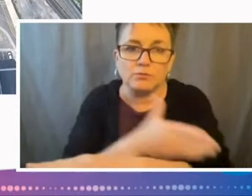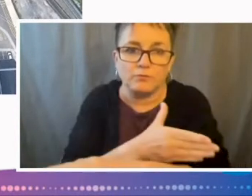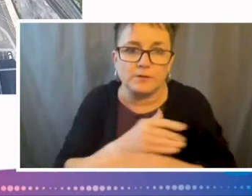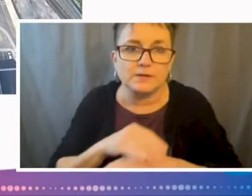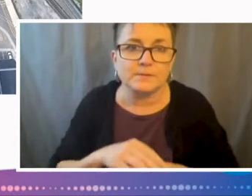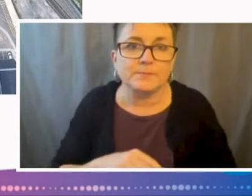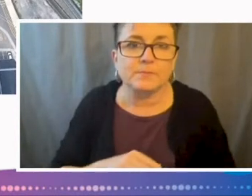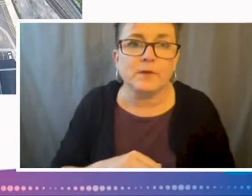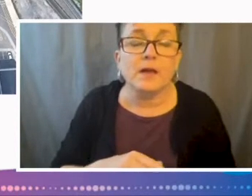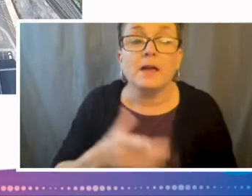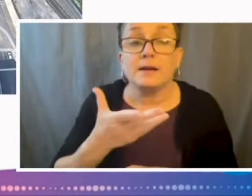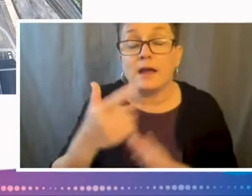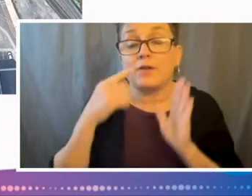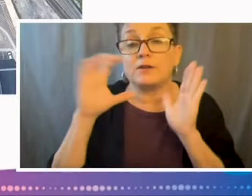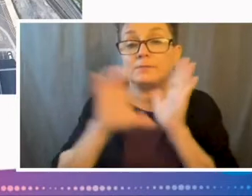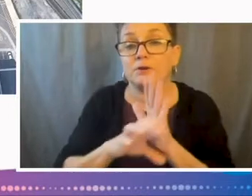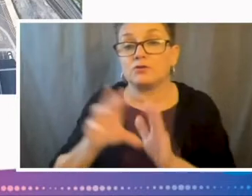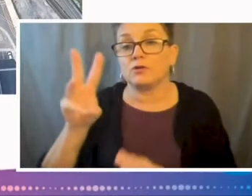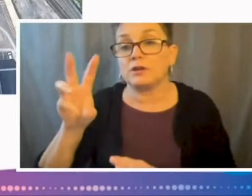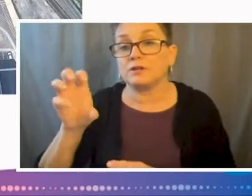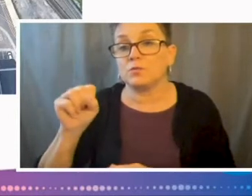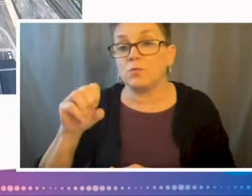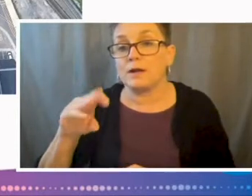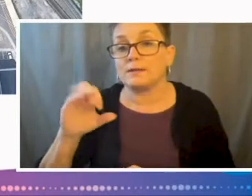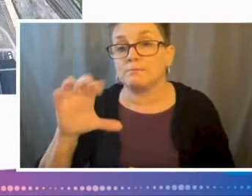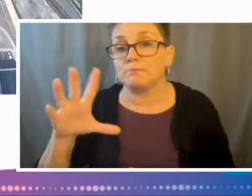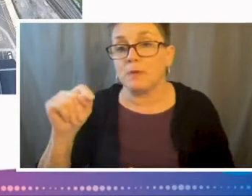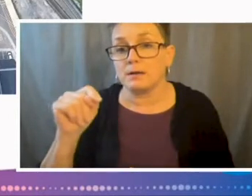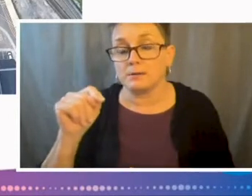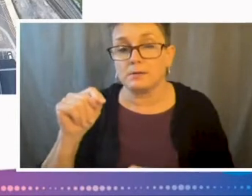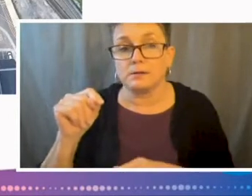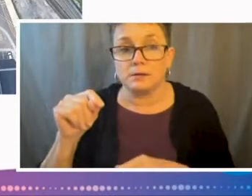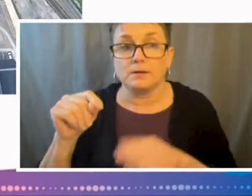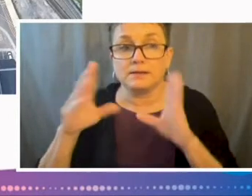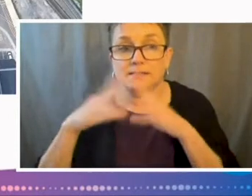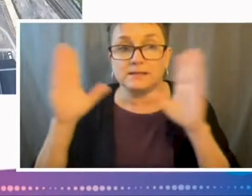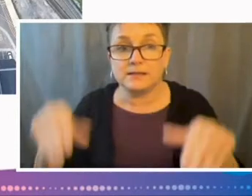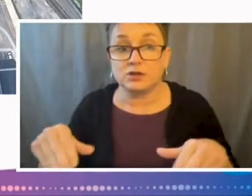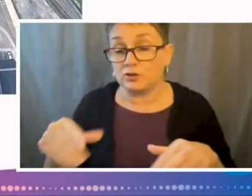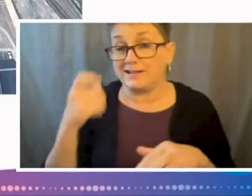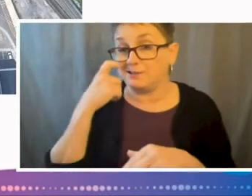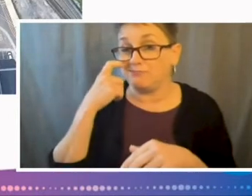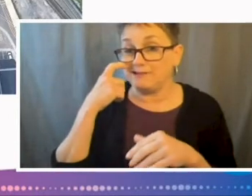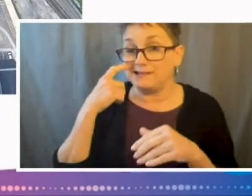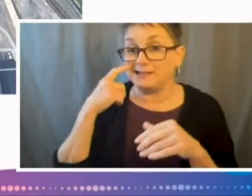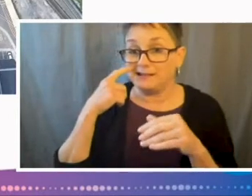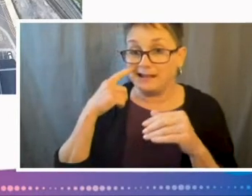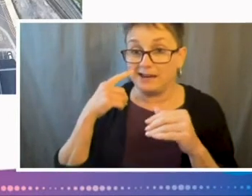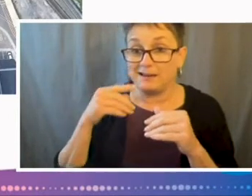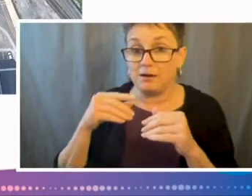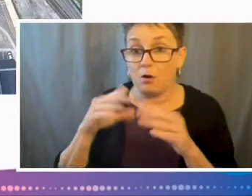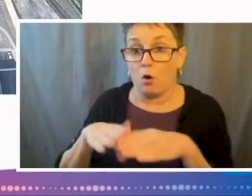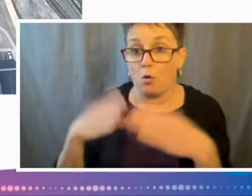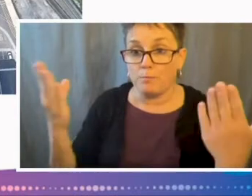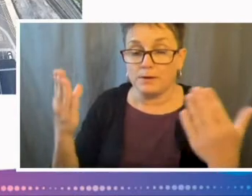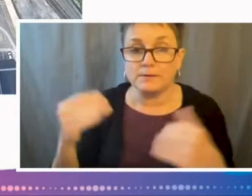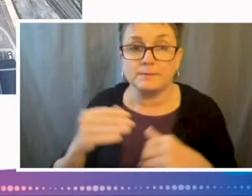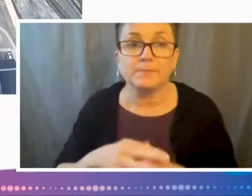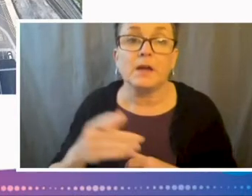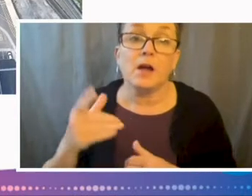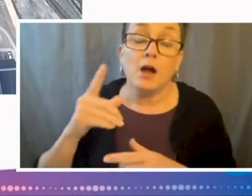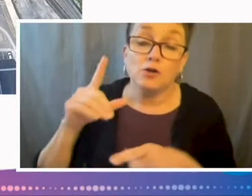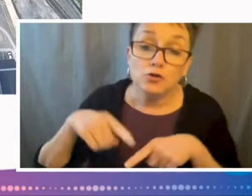Westmont station, one of our newer stations parking lots within the NJT system. As it was being built, we consulted with the U.S. Department of